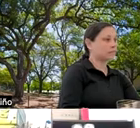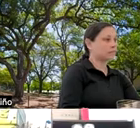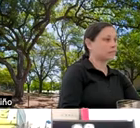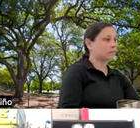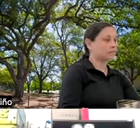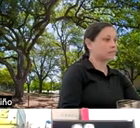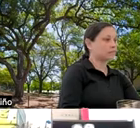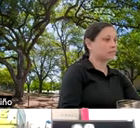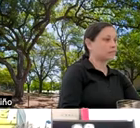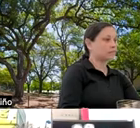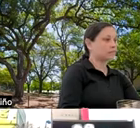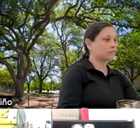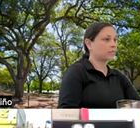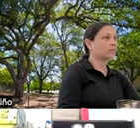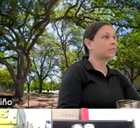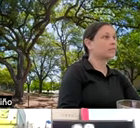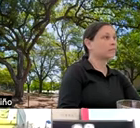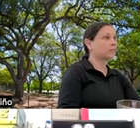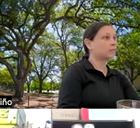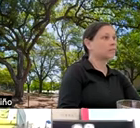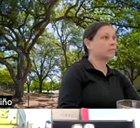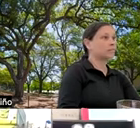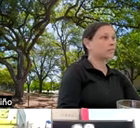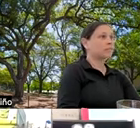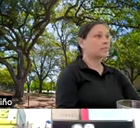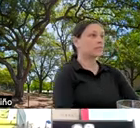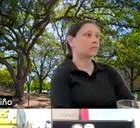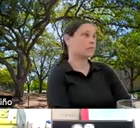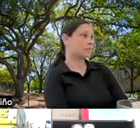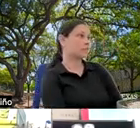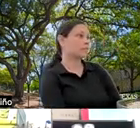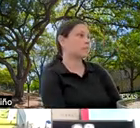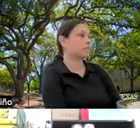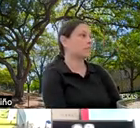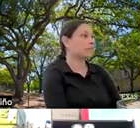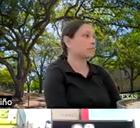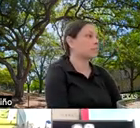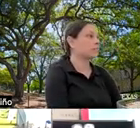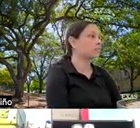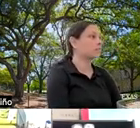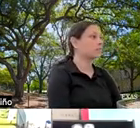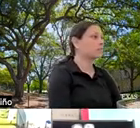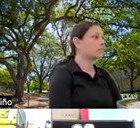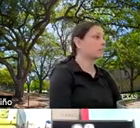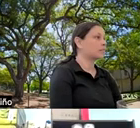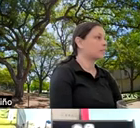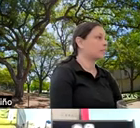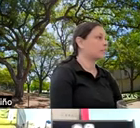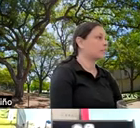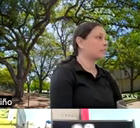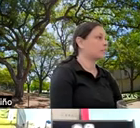workforce member types that she was able to engage. So I wanted to make sure that got up there and that we were all aware of